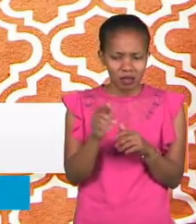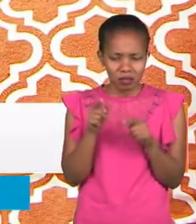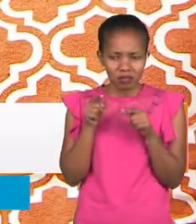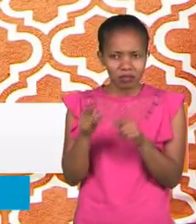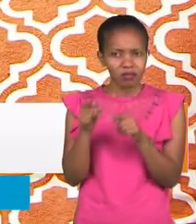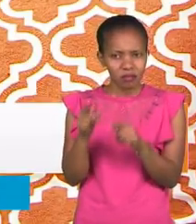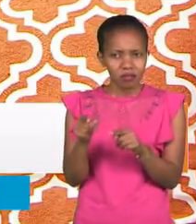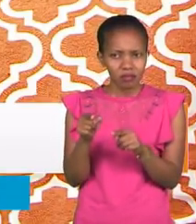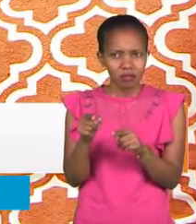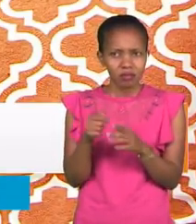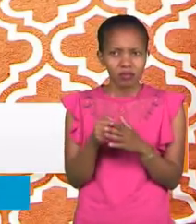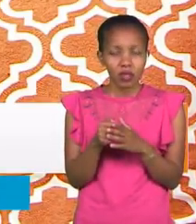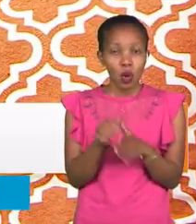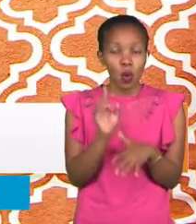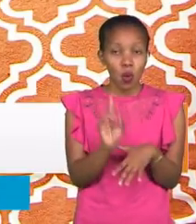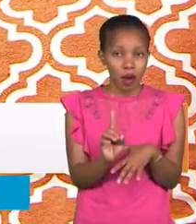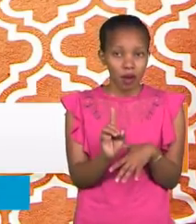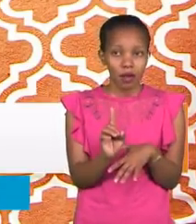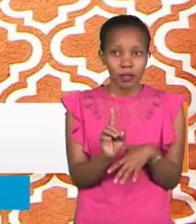place? I'll tell you one of